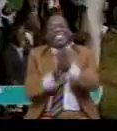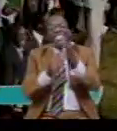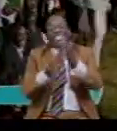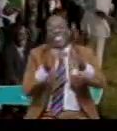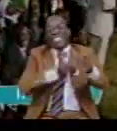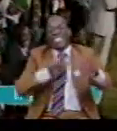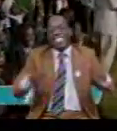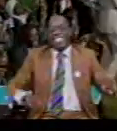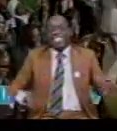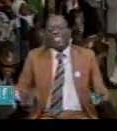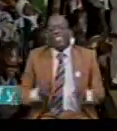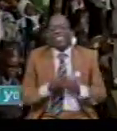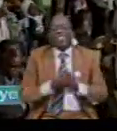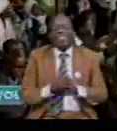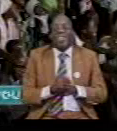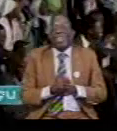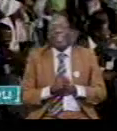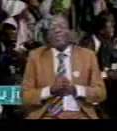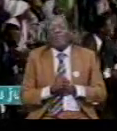Lord.